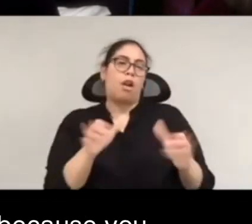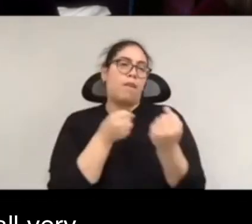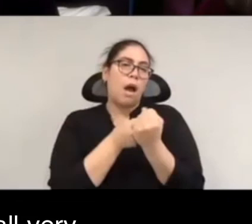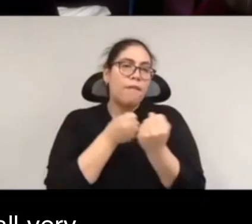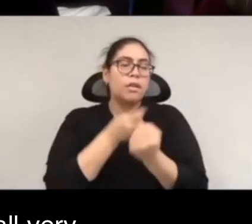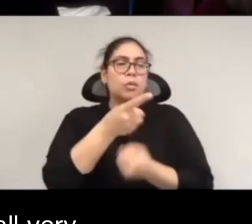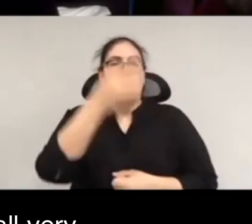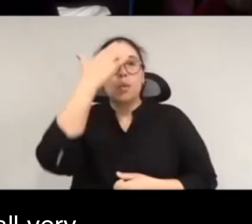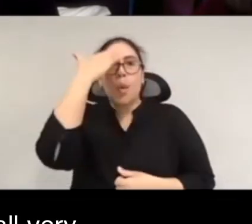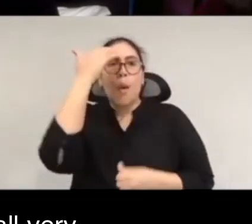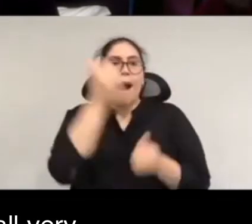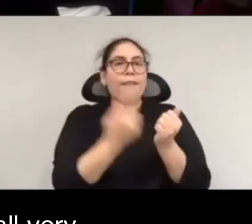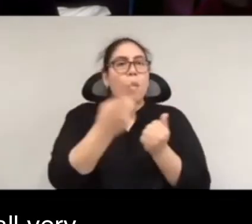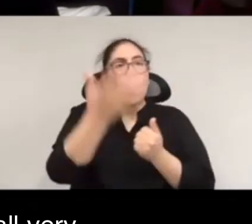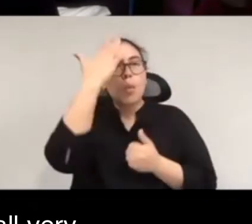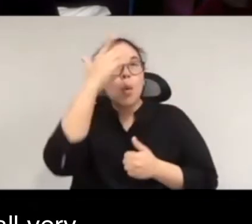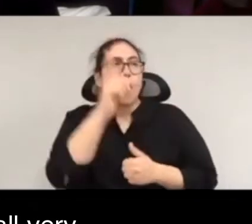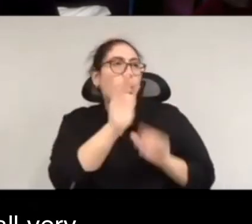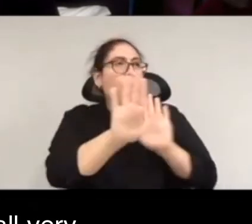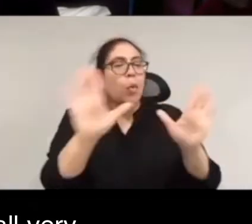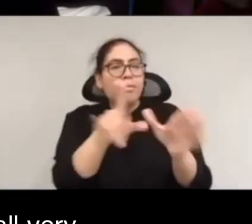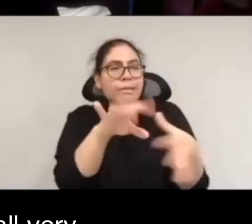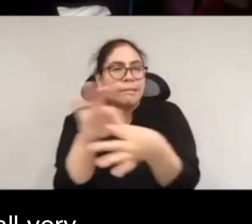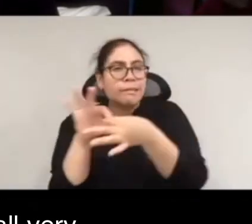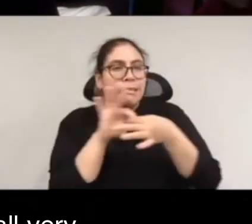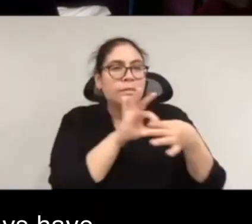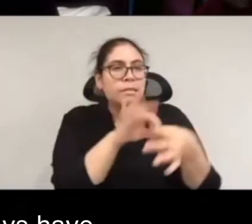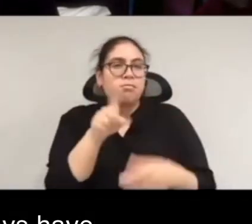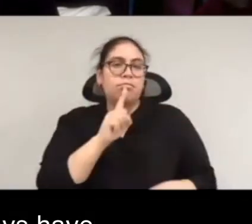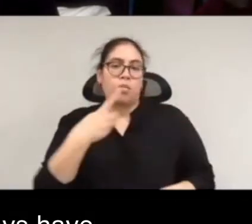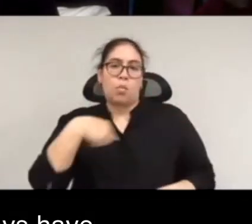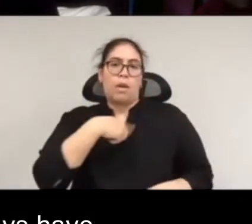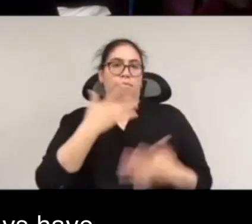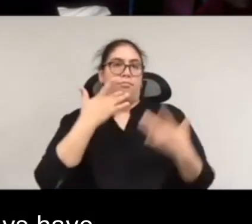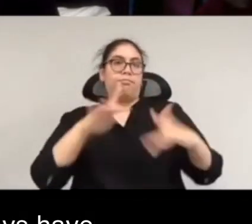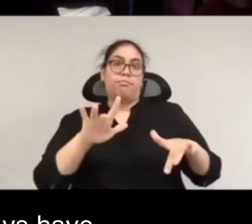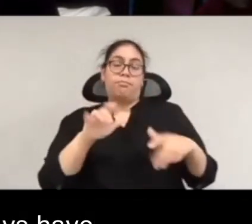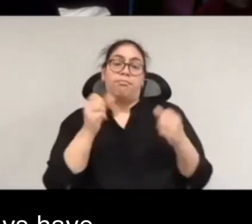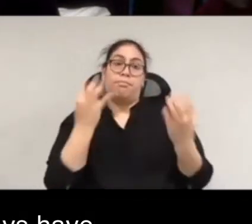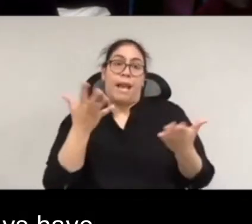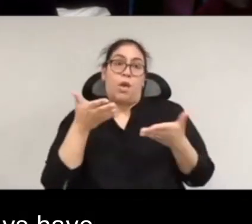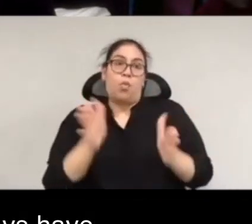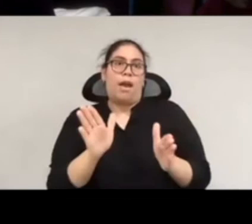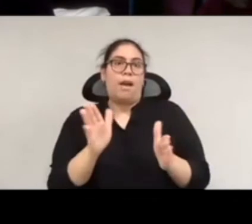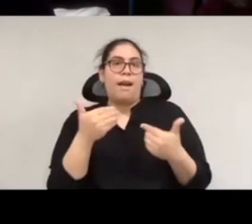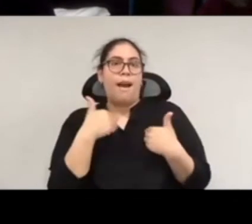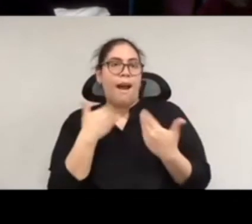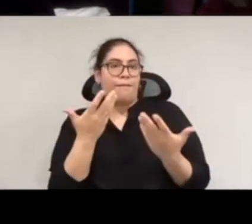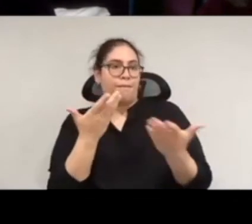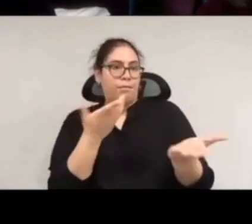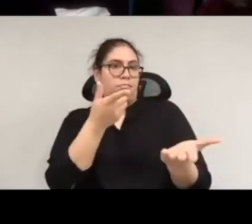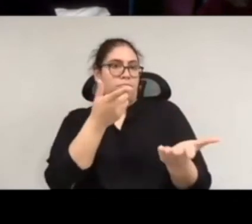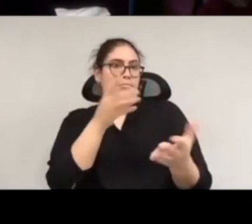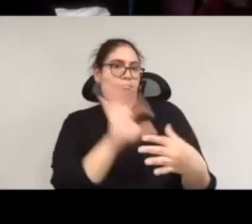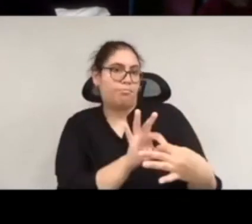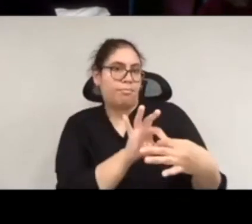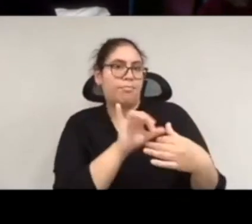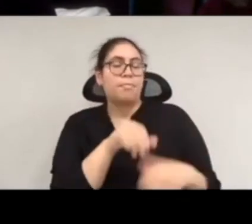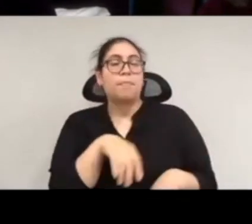everywhere. So we are all very, very fortunate to have, in various ways, have made your acquaintance. I am